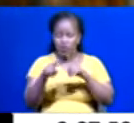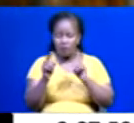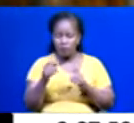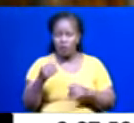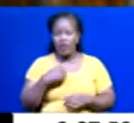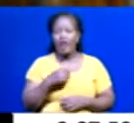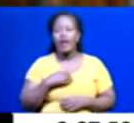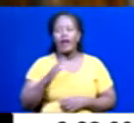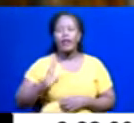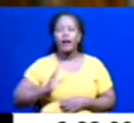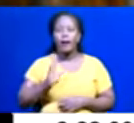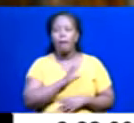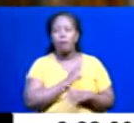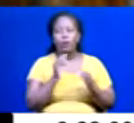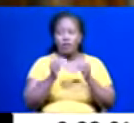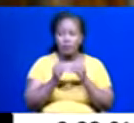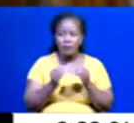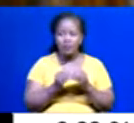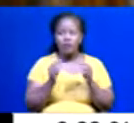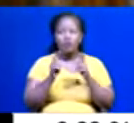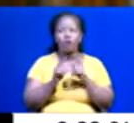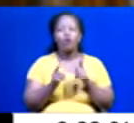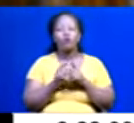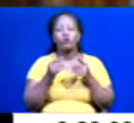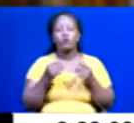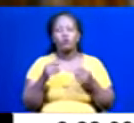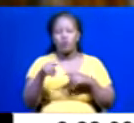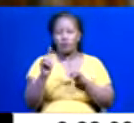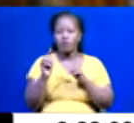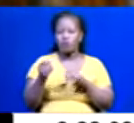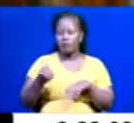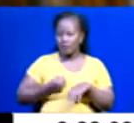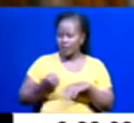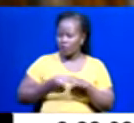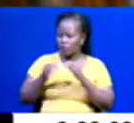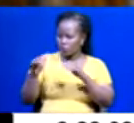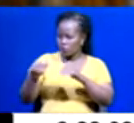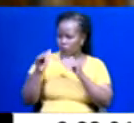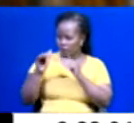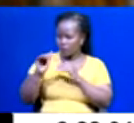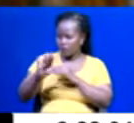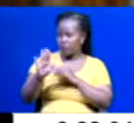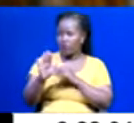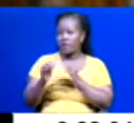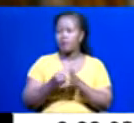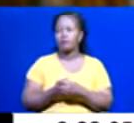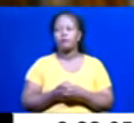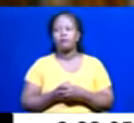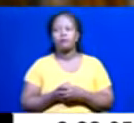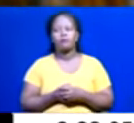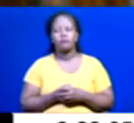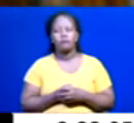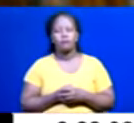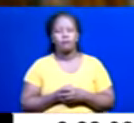morning, and funny enough, they find Bridget waiting for them at the children's home.